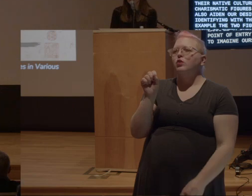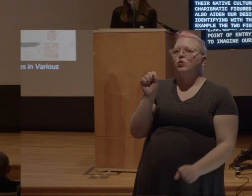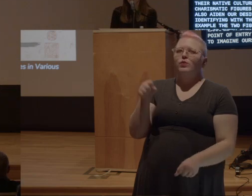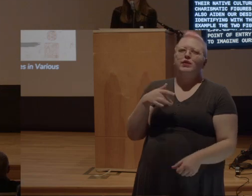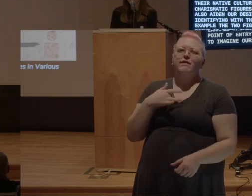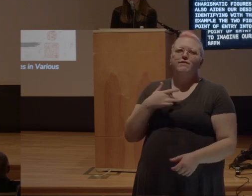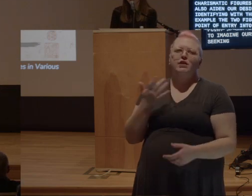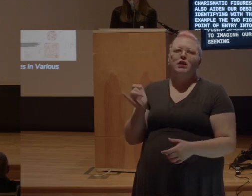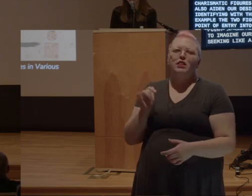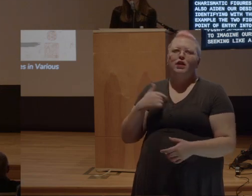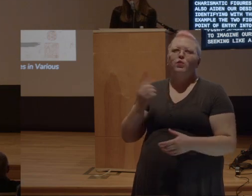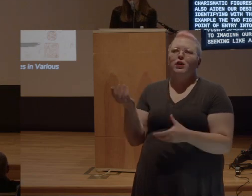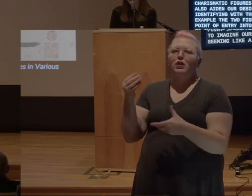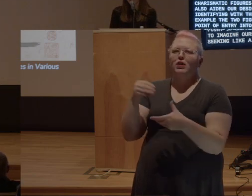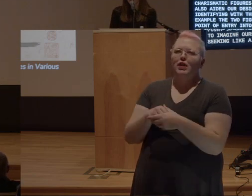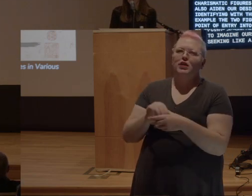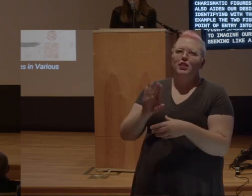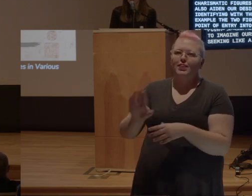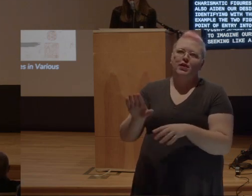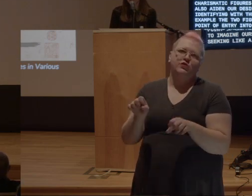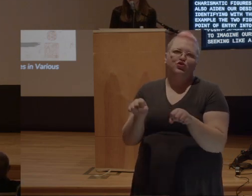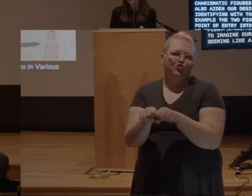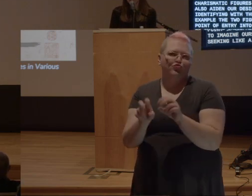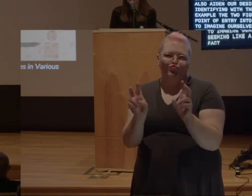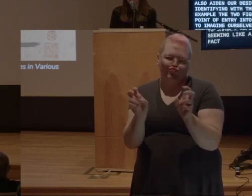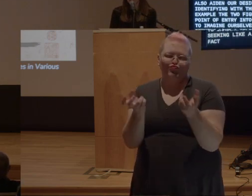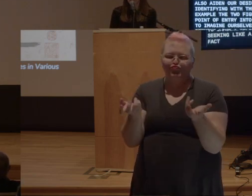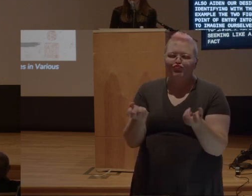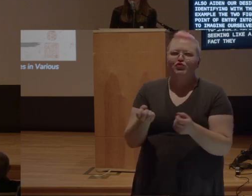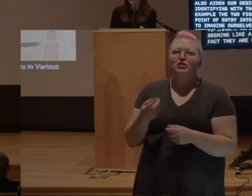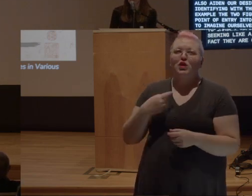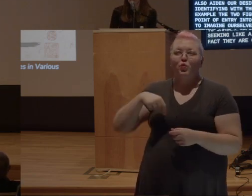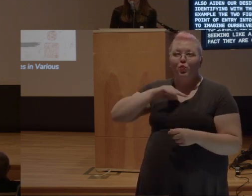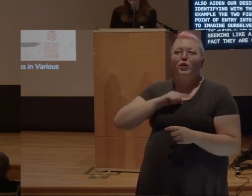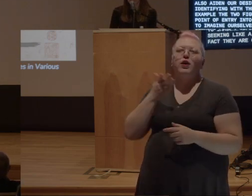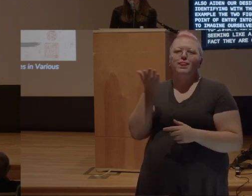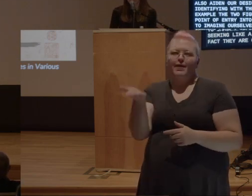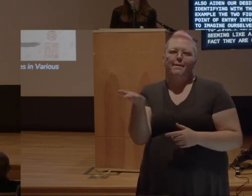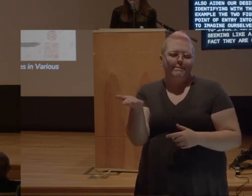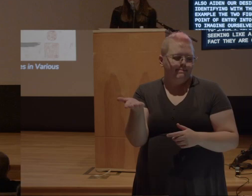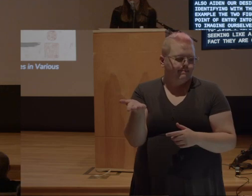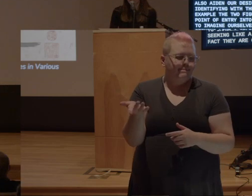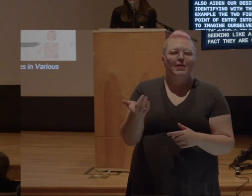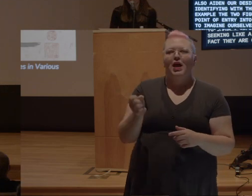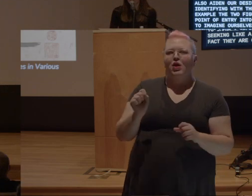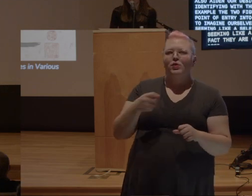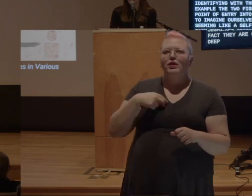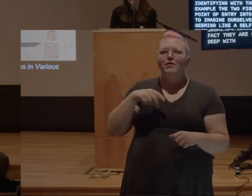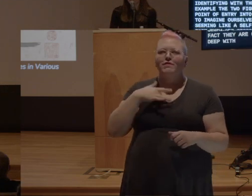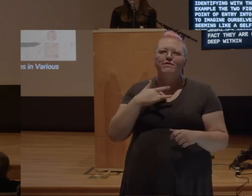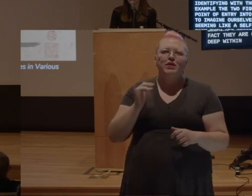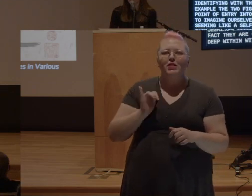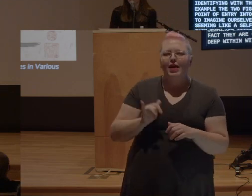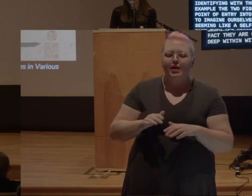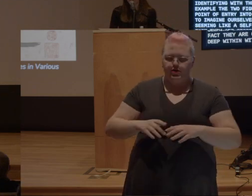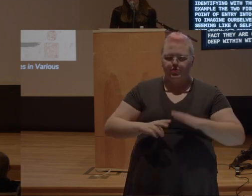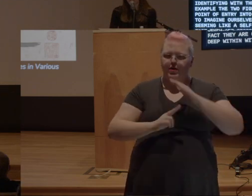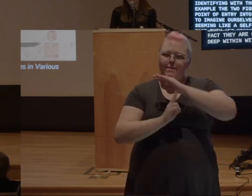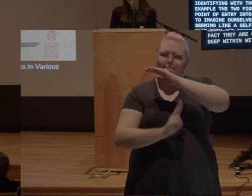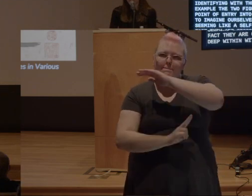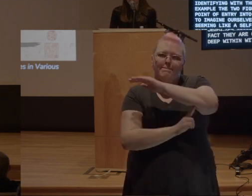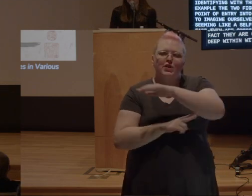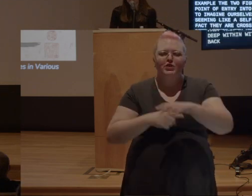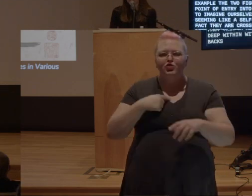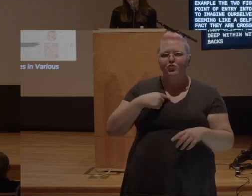seeming lack of self-awareness or fear, despite the fact they are crossing a precarious bridge over a deep ravine with heavy bundles of wood on their